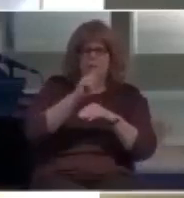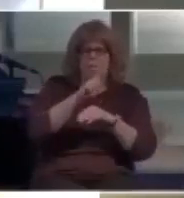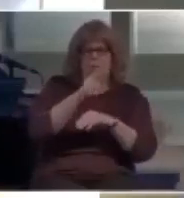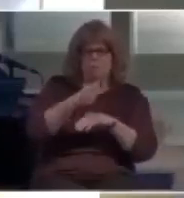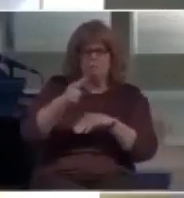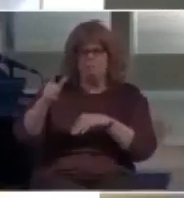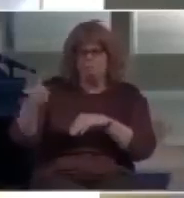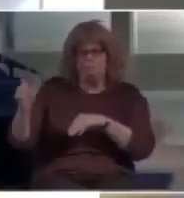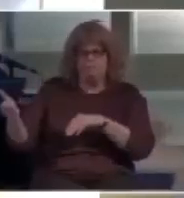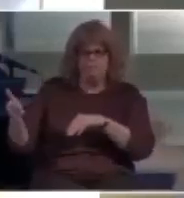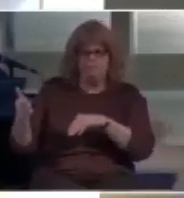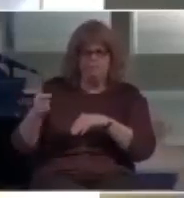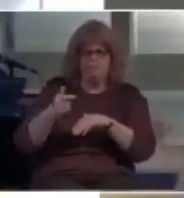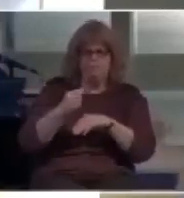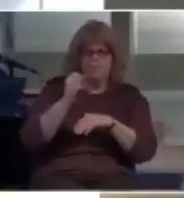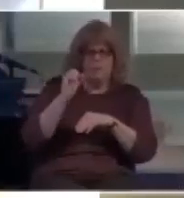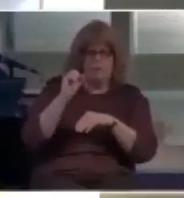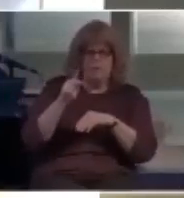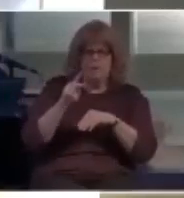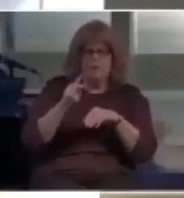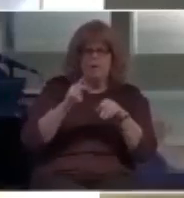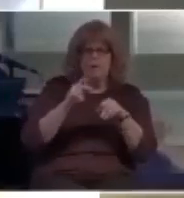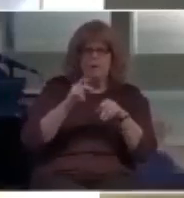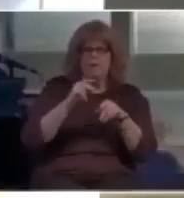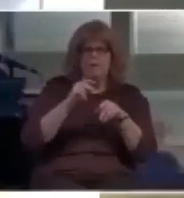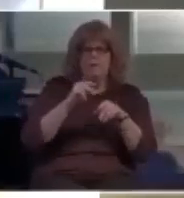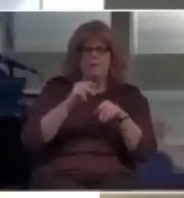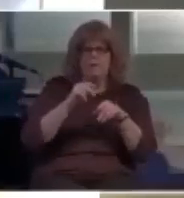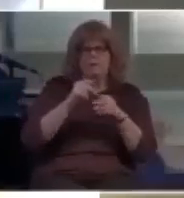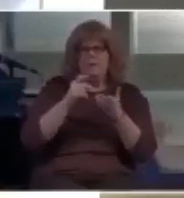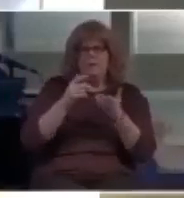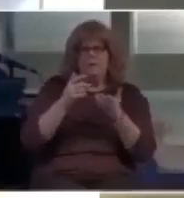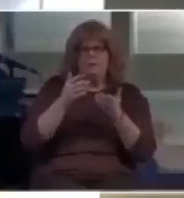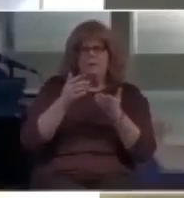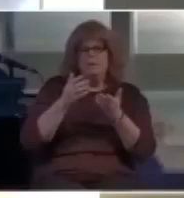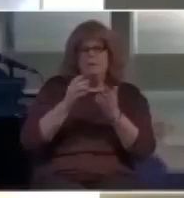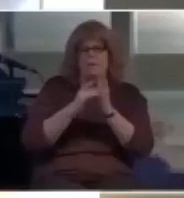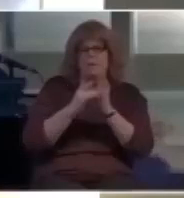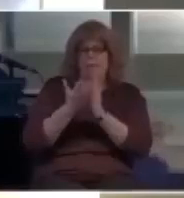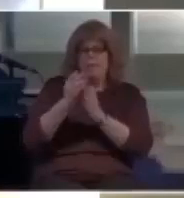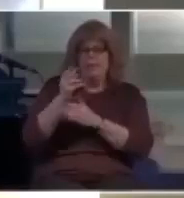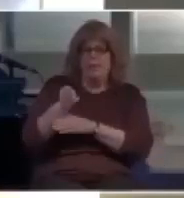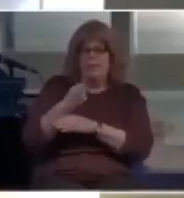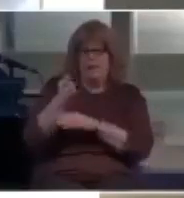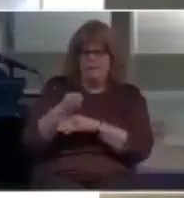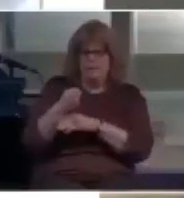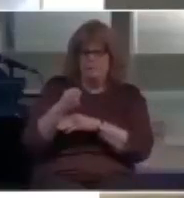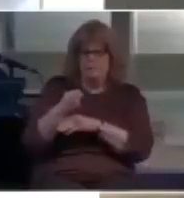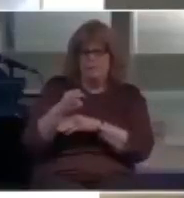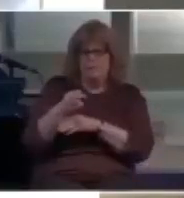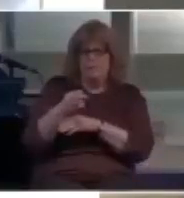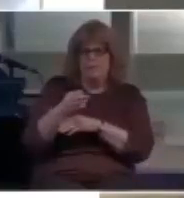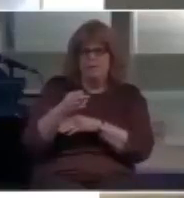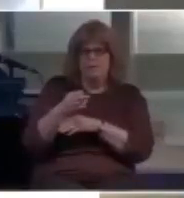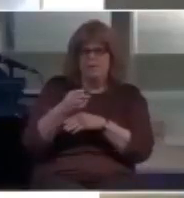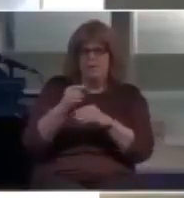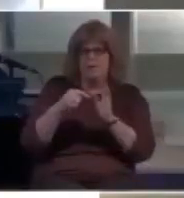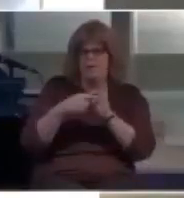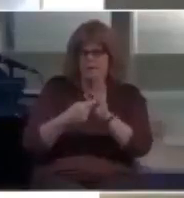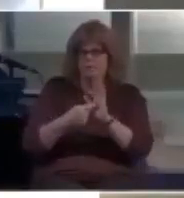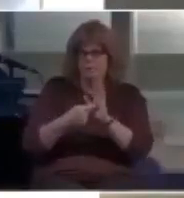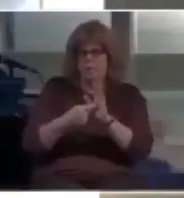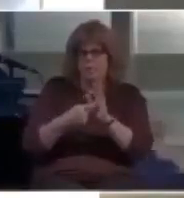after another. You got that? In terms of biblical history, the way history is depicted for